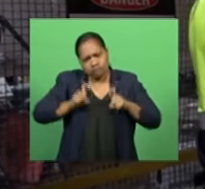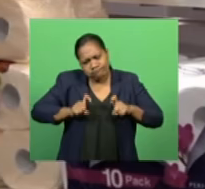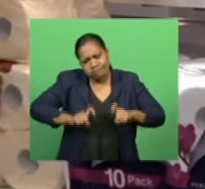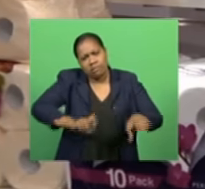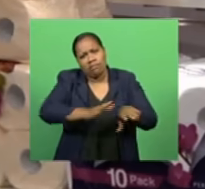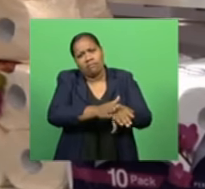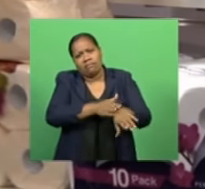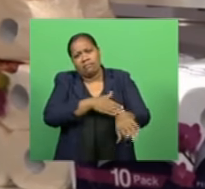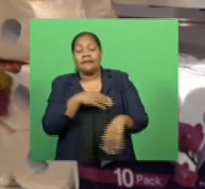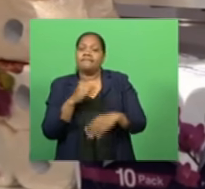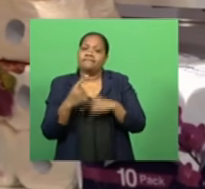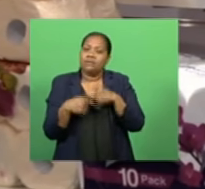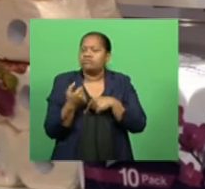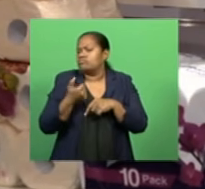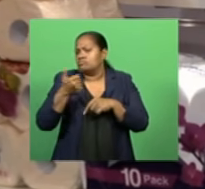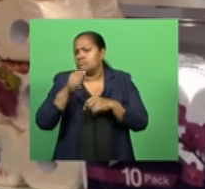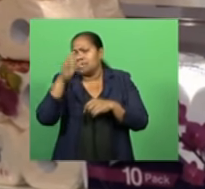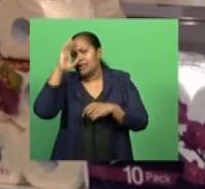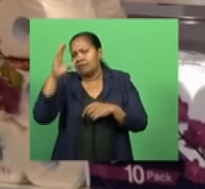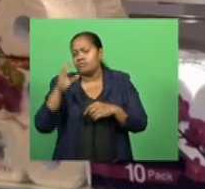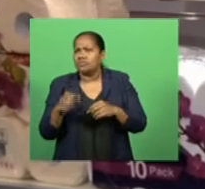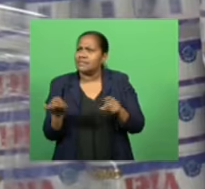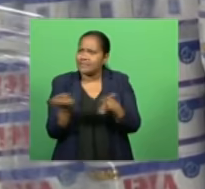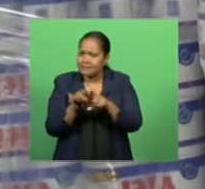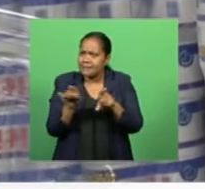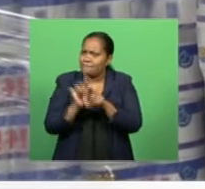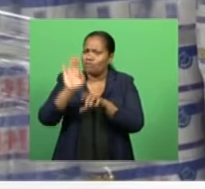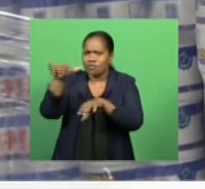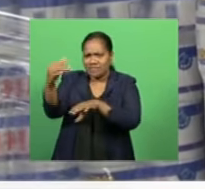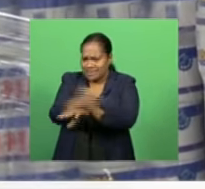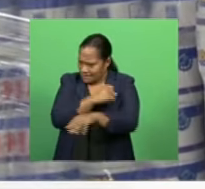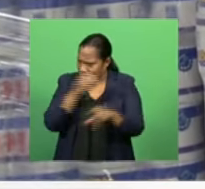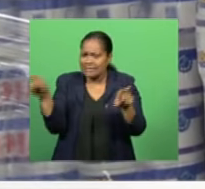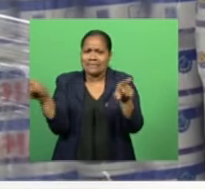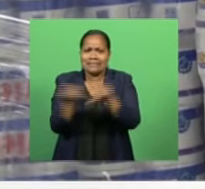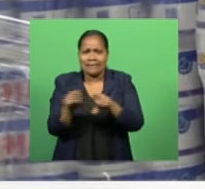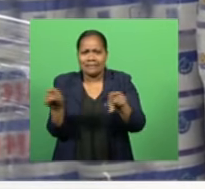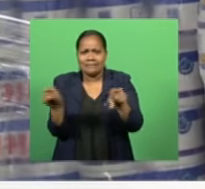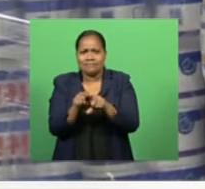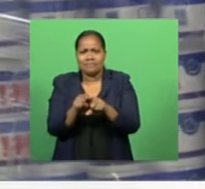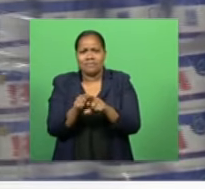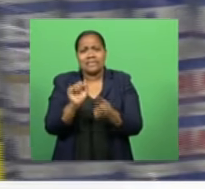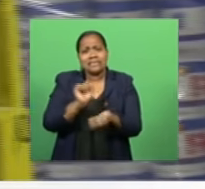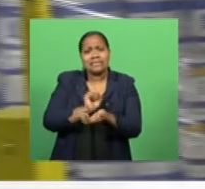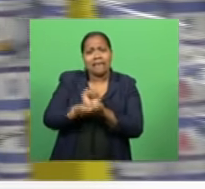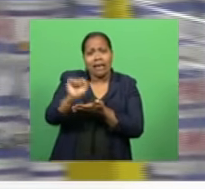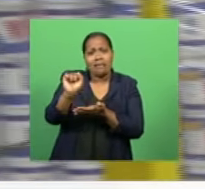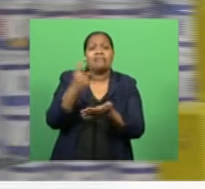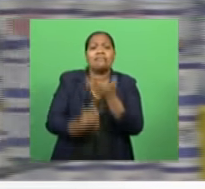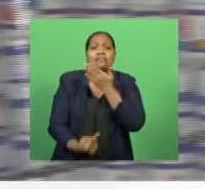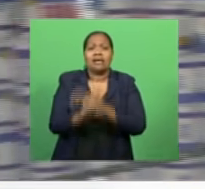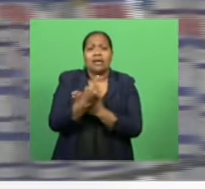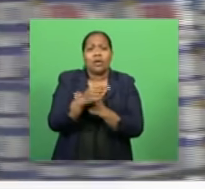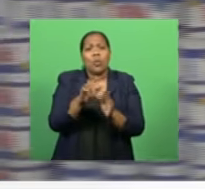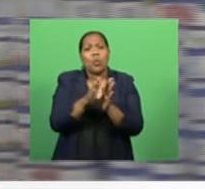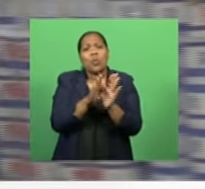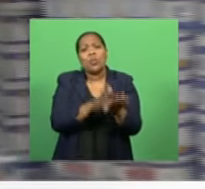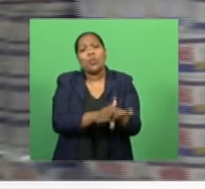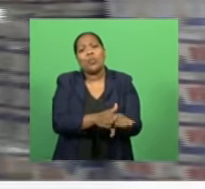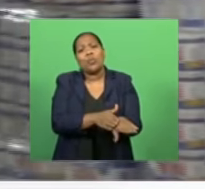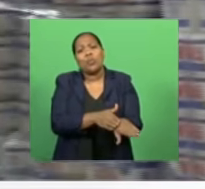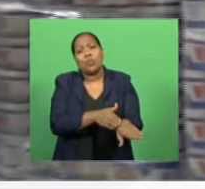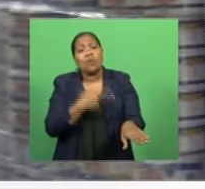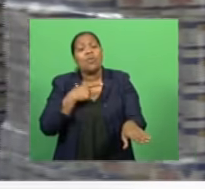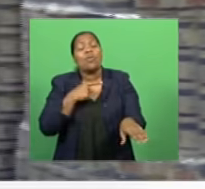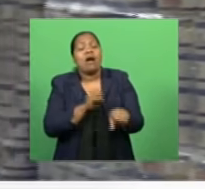16 countries, but clients overseas are also reporting a similar decline in sales due to COVID-19. Eldon Eastgate says